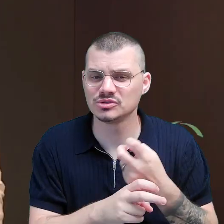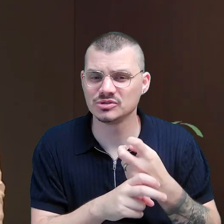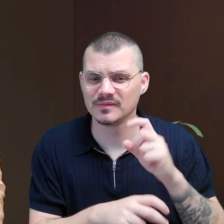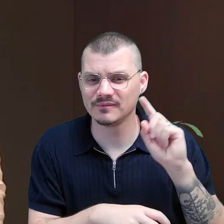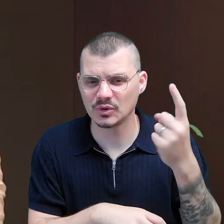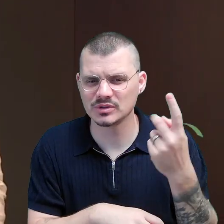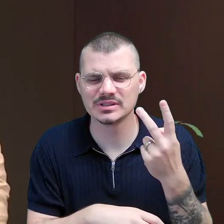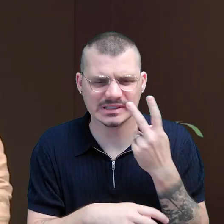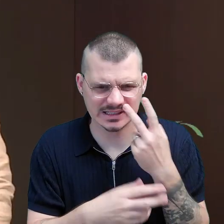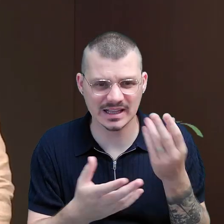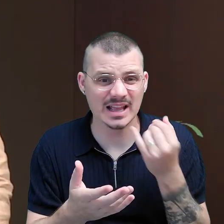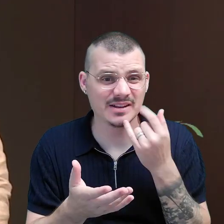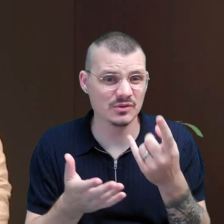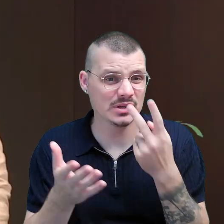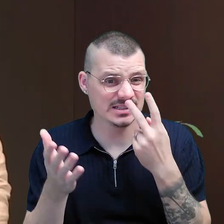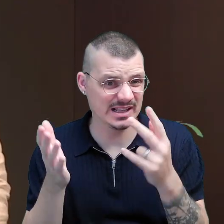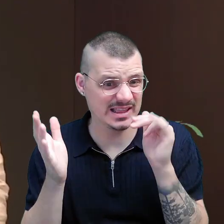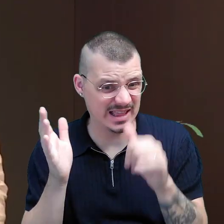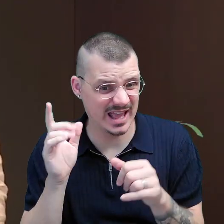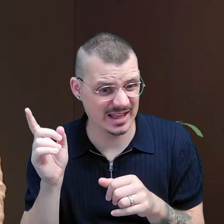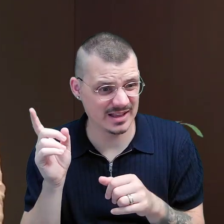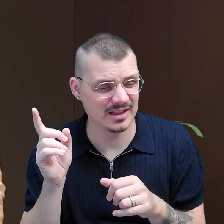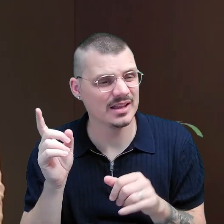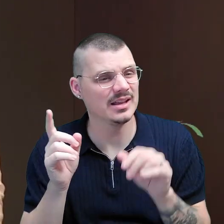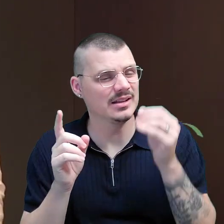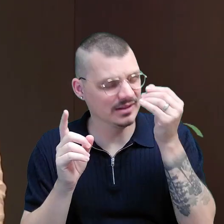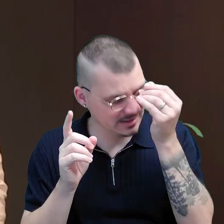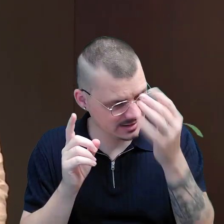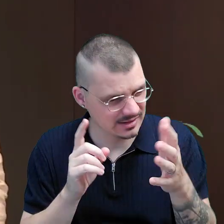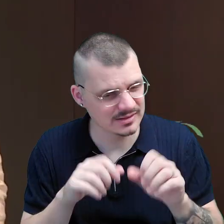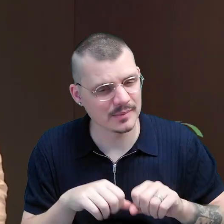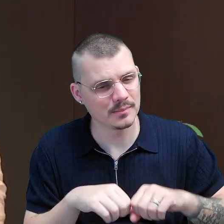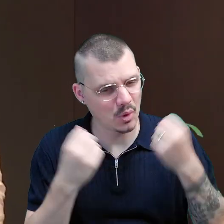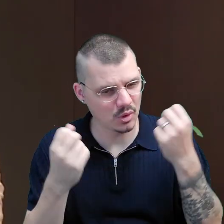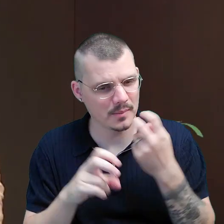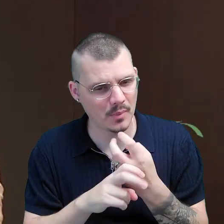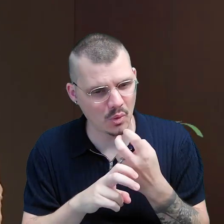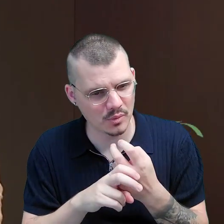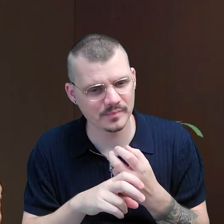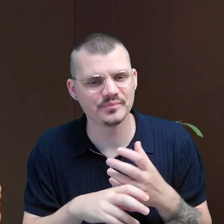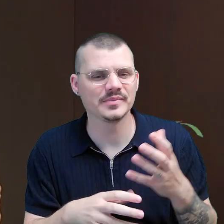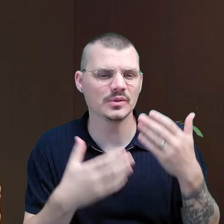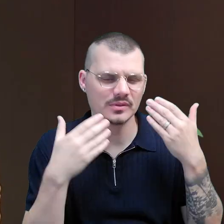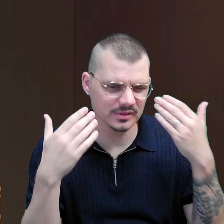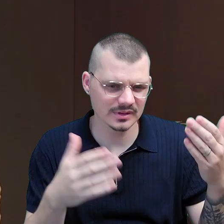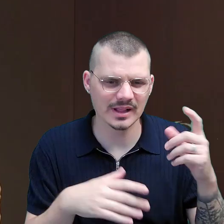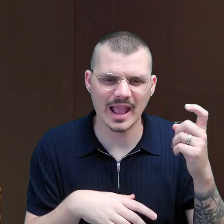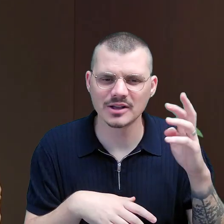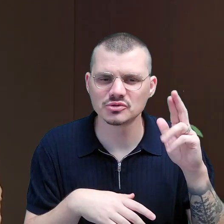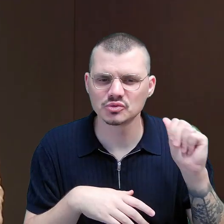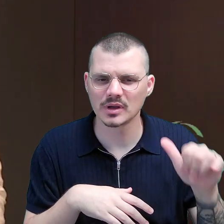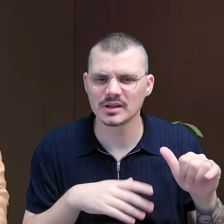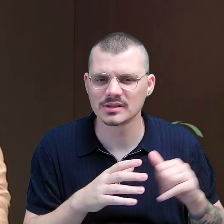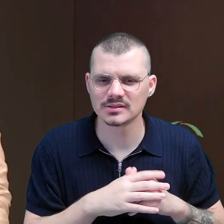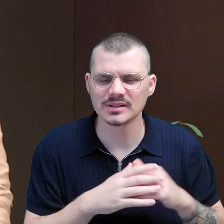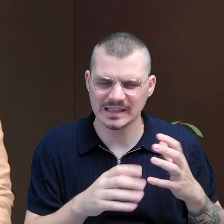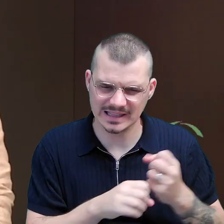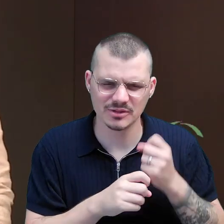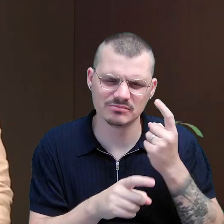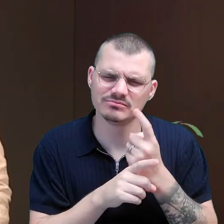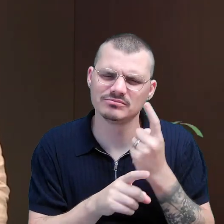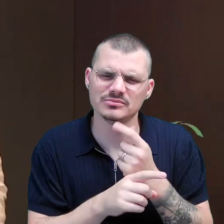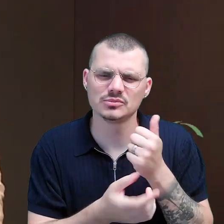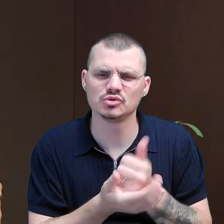See what's what. And if you see this, it's a broken bone. Get an x-ray and get the